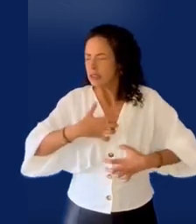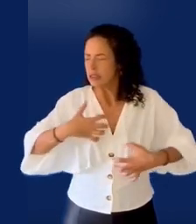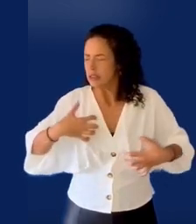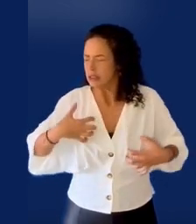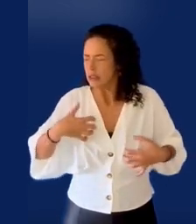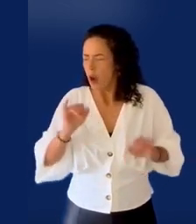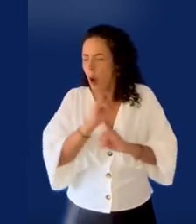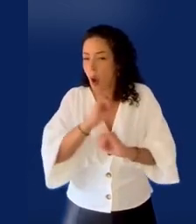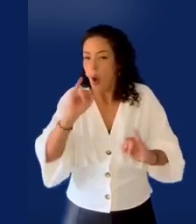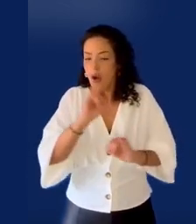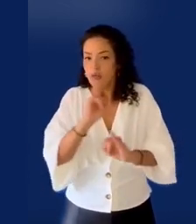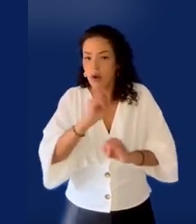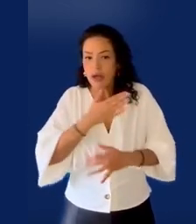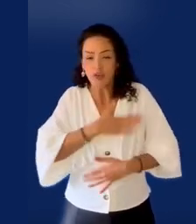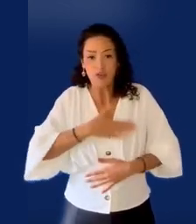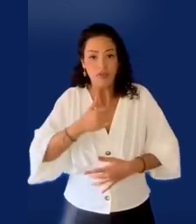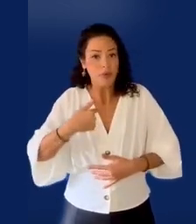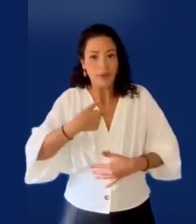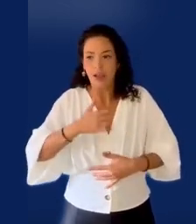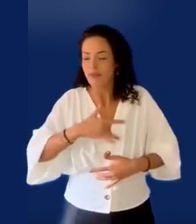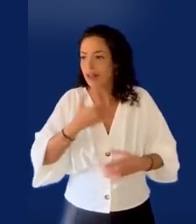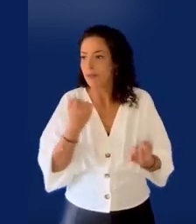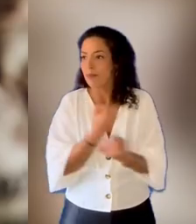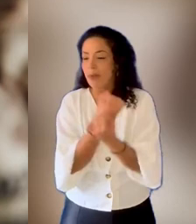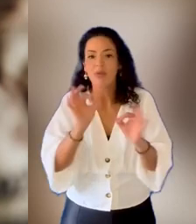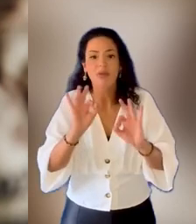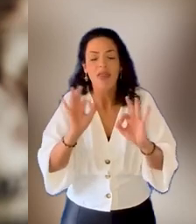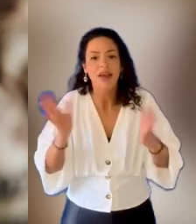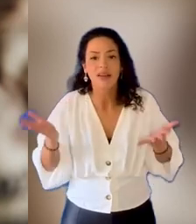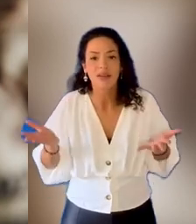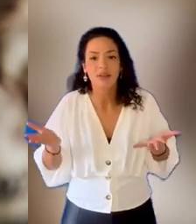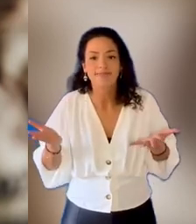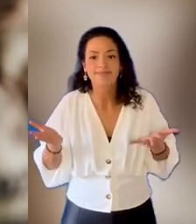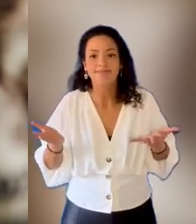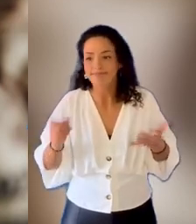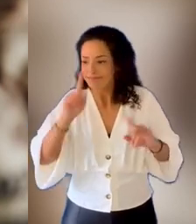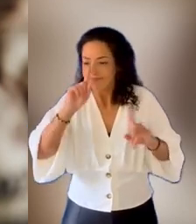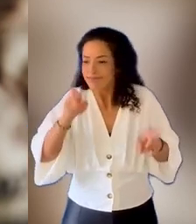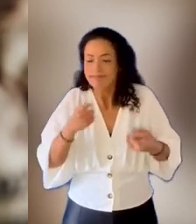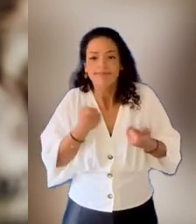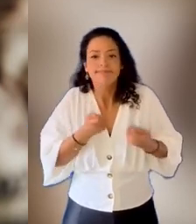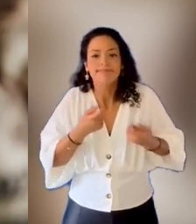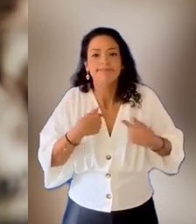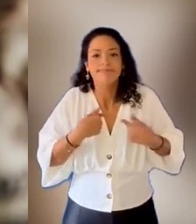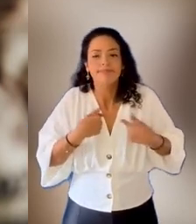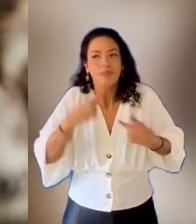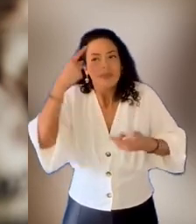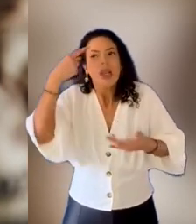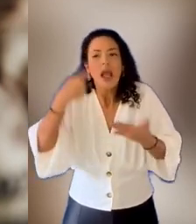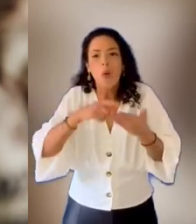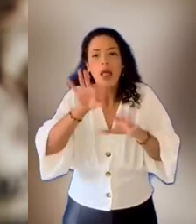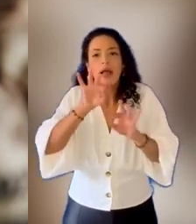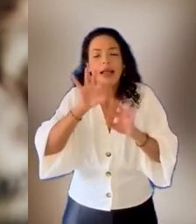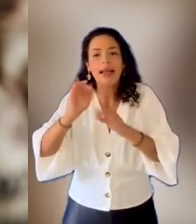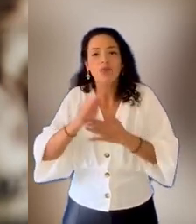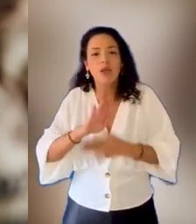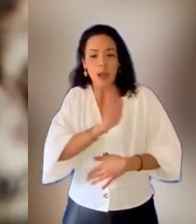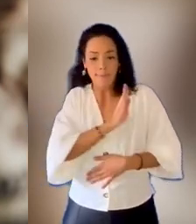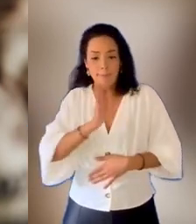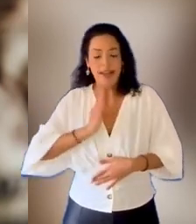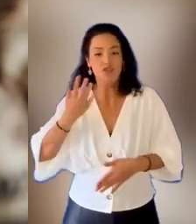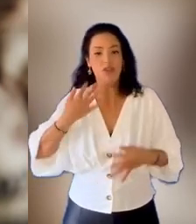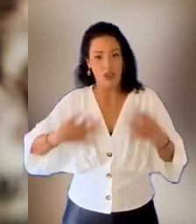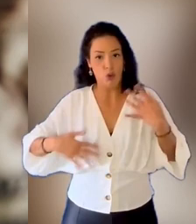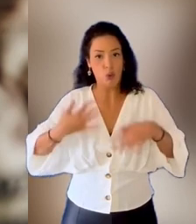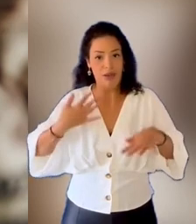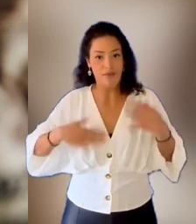grief, and I was left feeling overwhelmed and powerless. Unable to tolerate such a position, I collected military uniforms from the bereaved families of